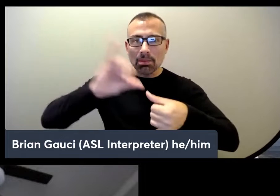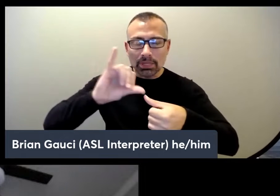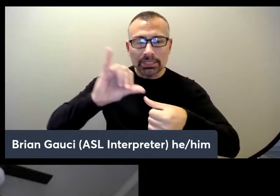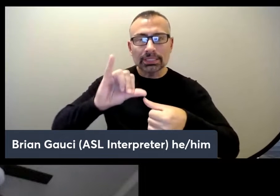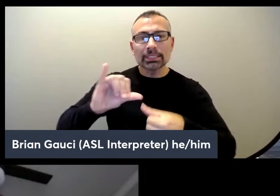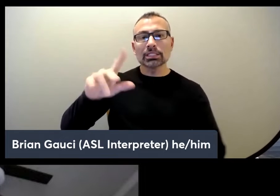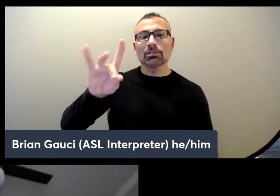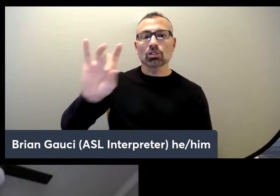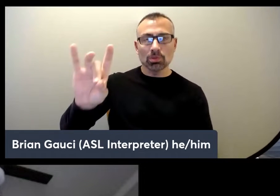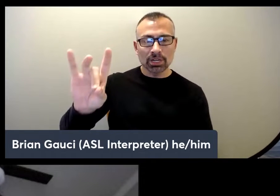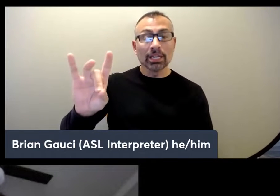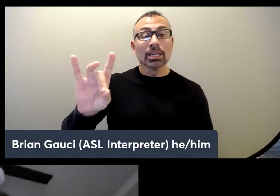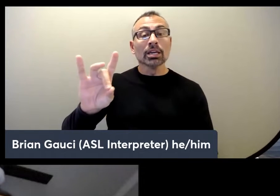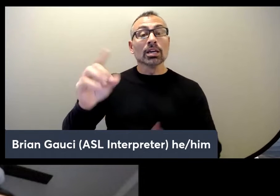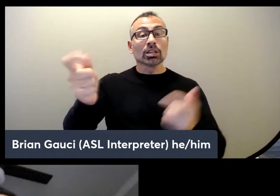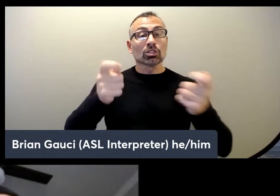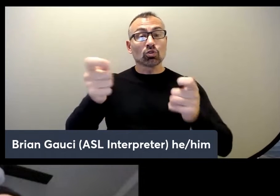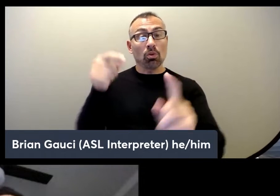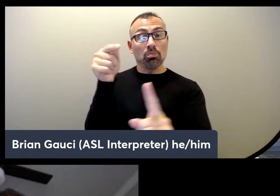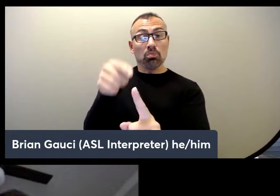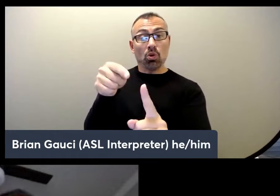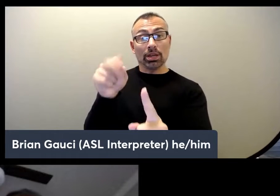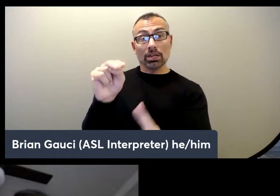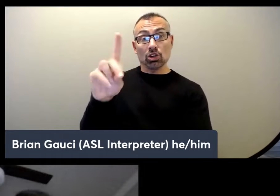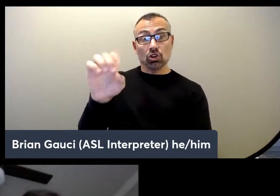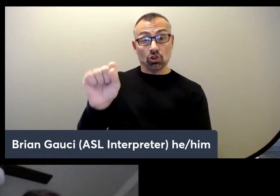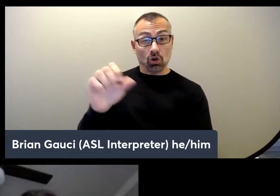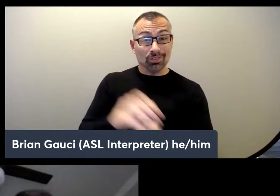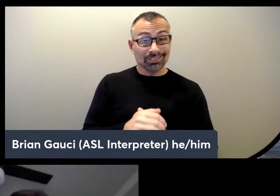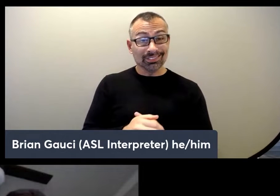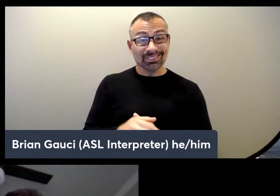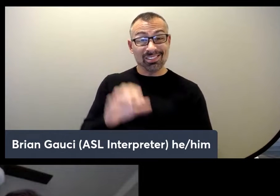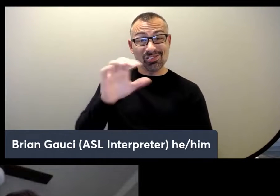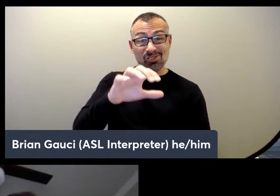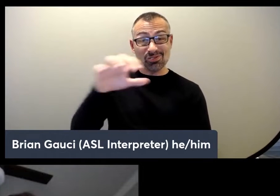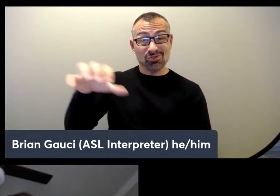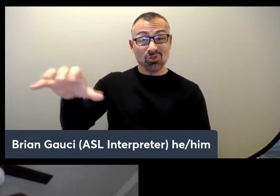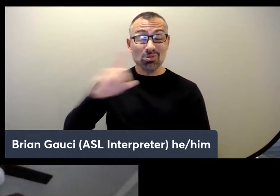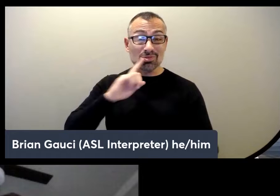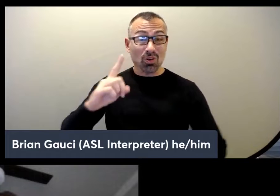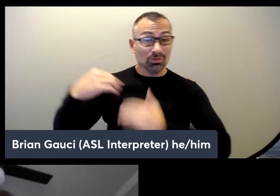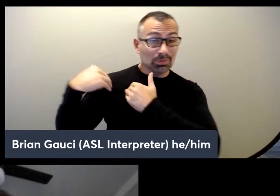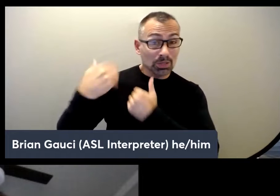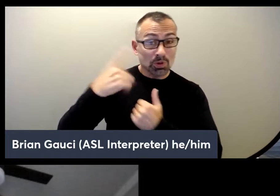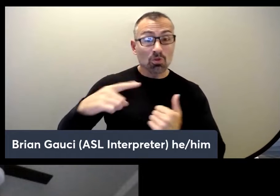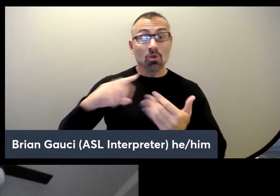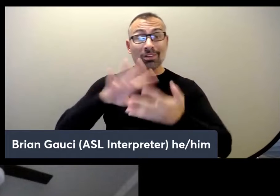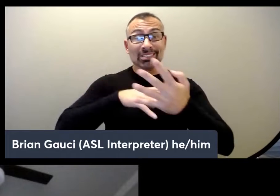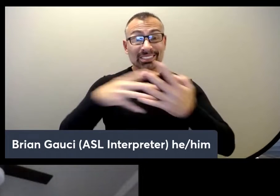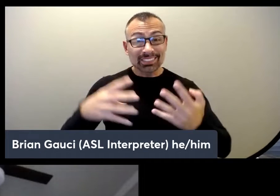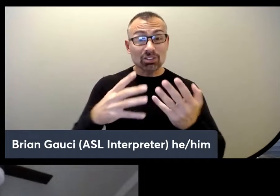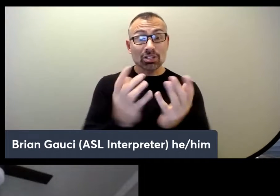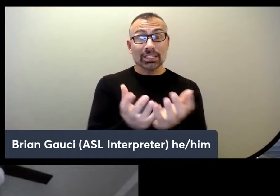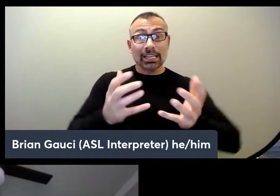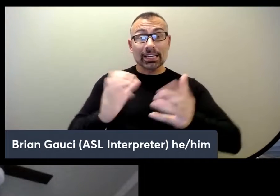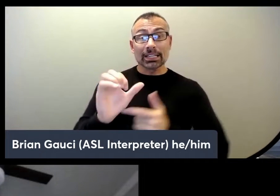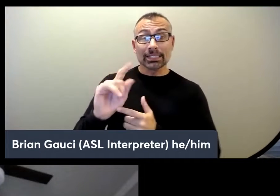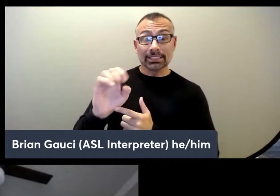plane nodes. And those nodes are responsible for scheduling containers, managing application availability,